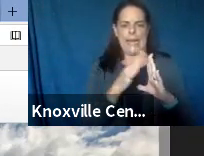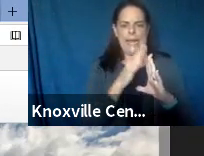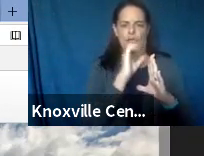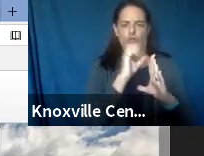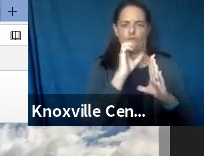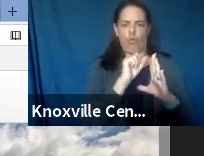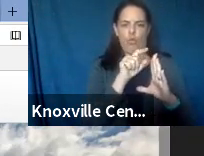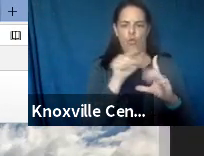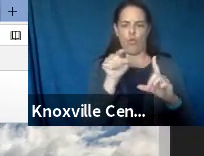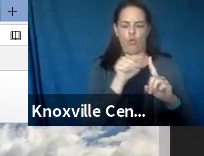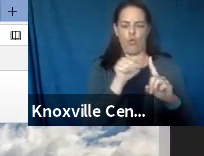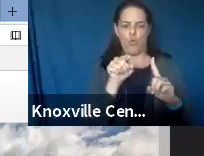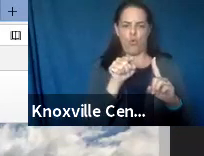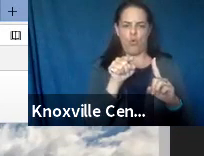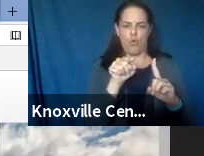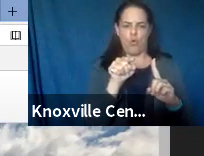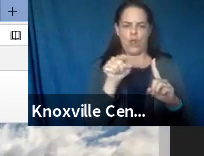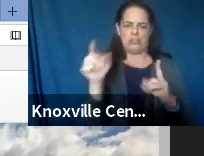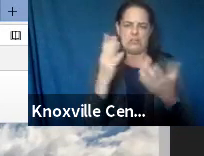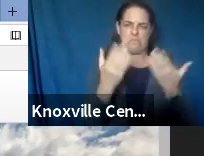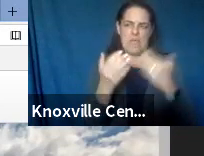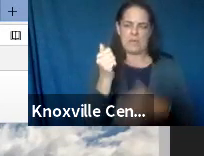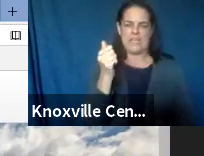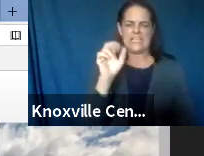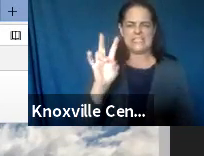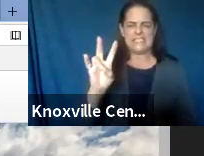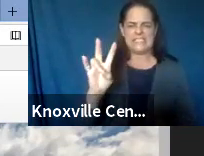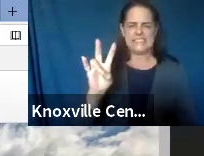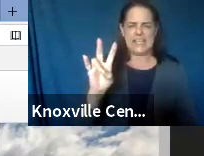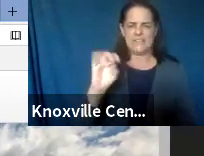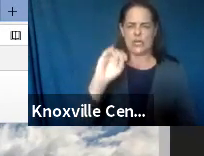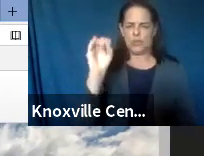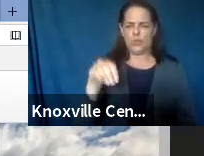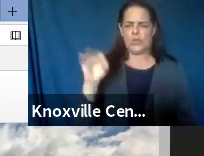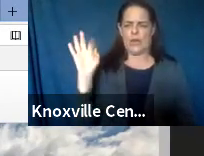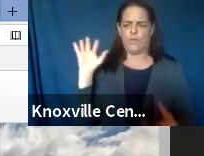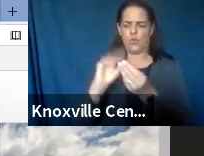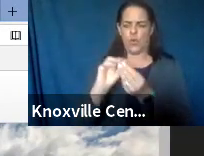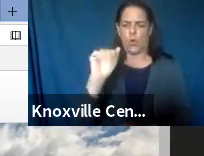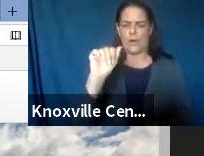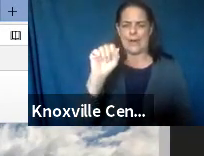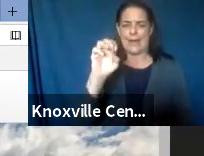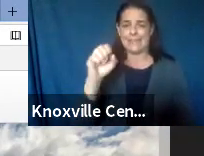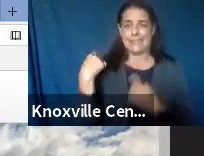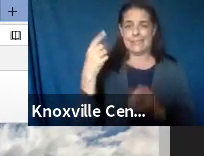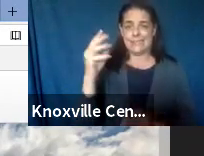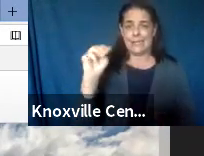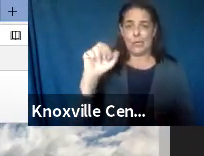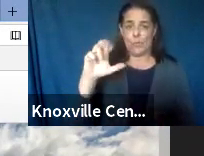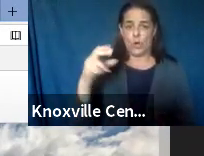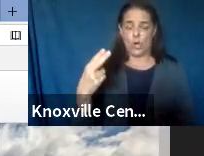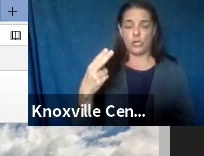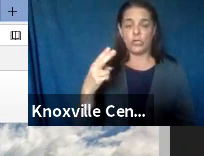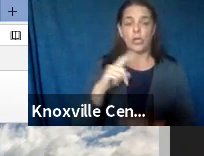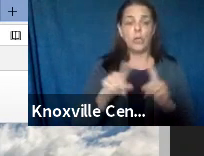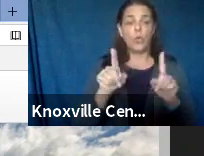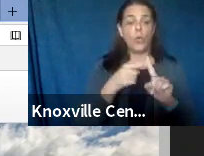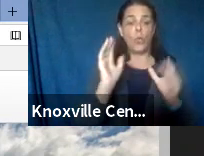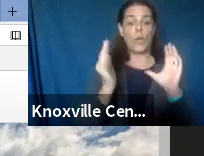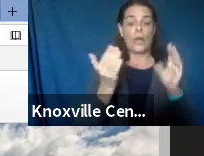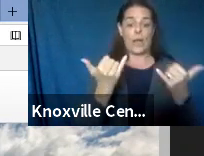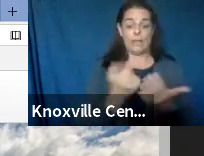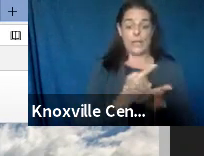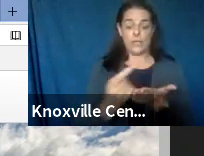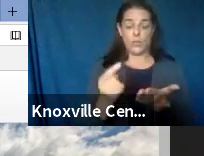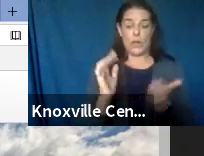year-olds make up about 17 of the total cases since March. However, when we compare this week to